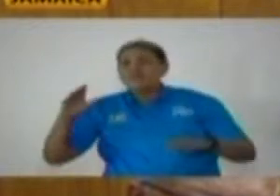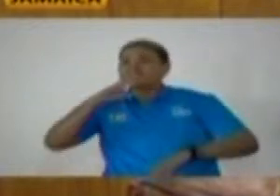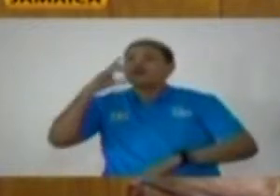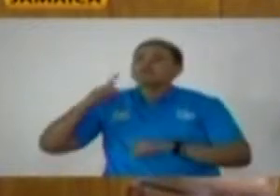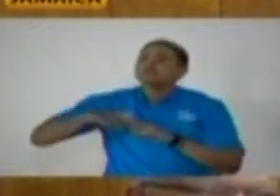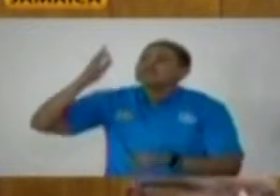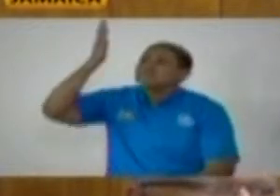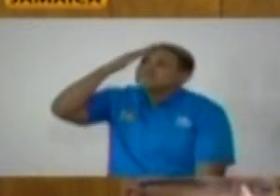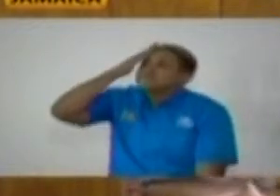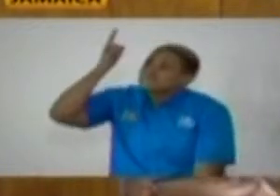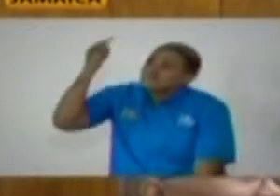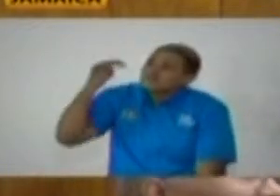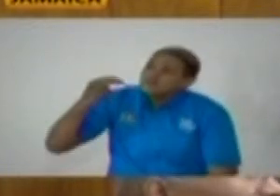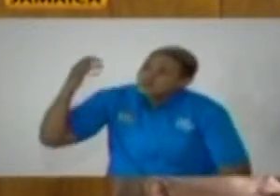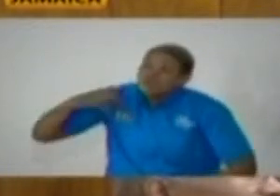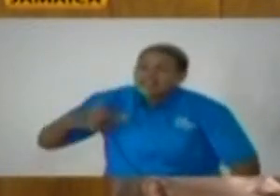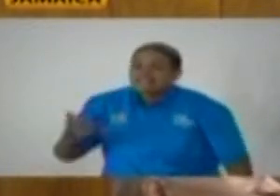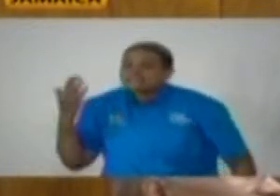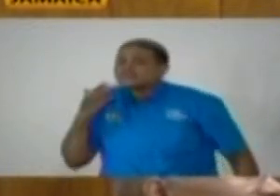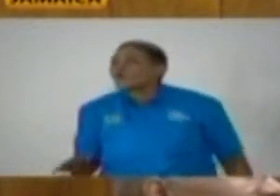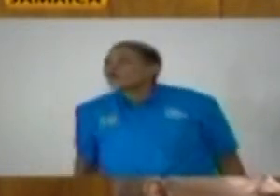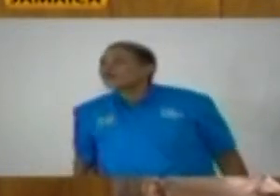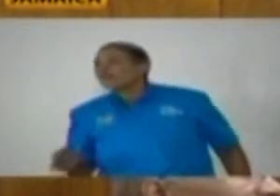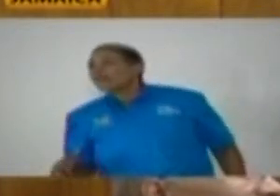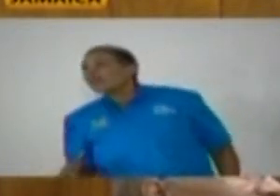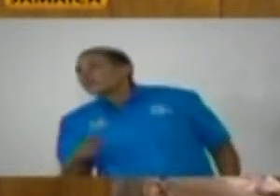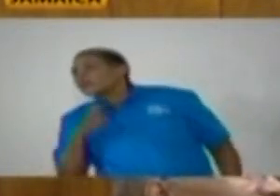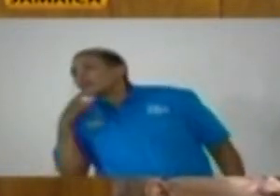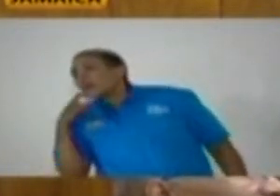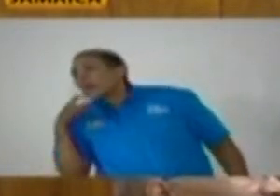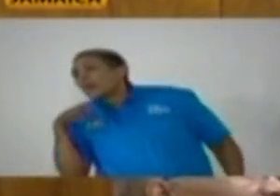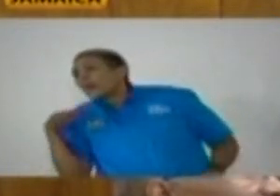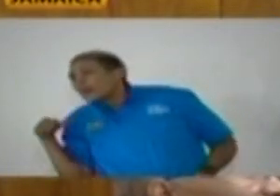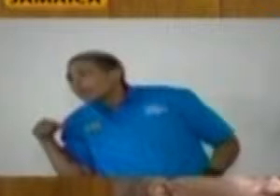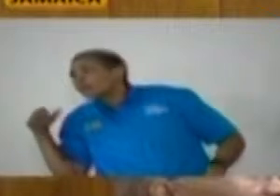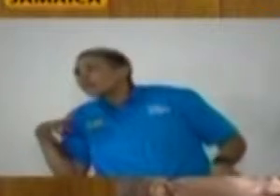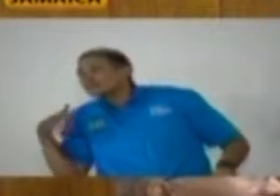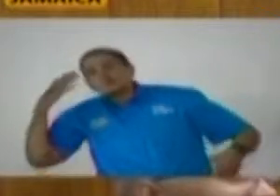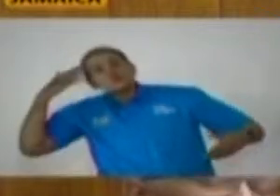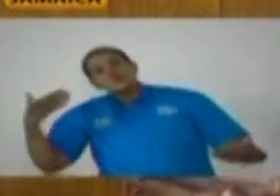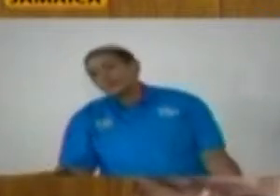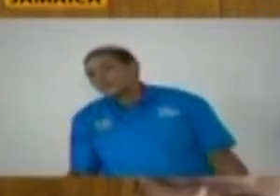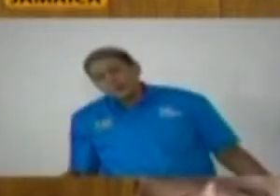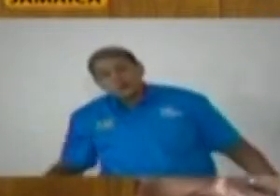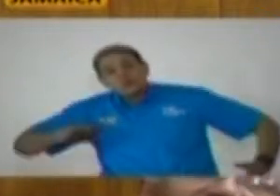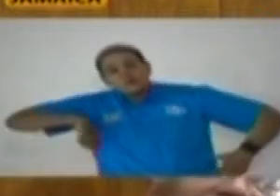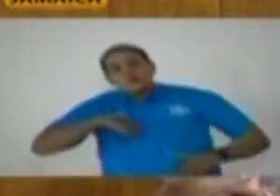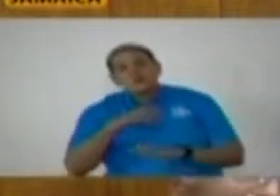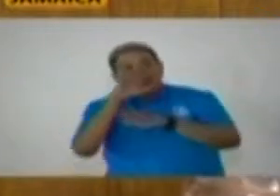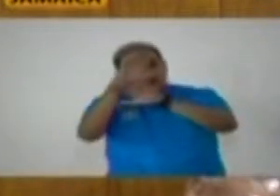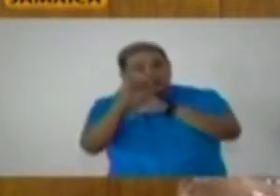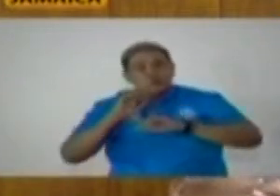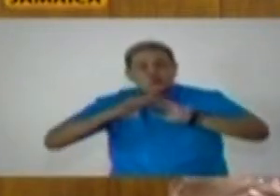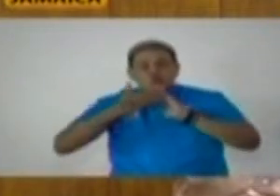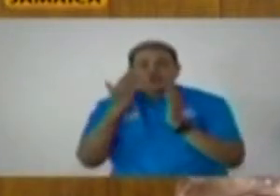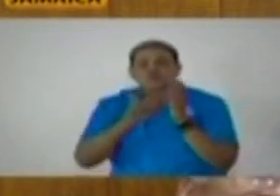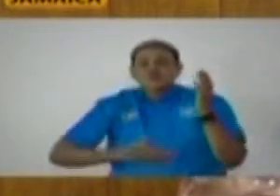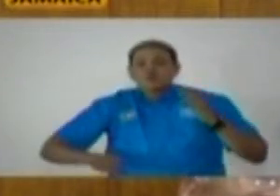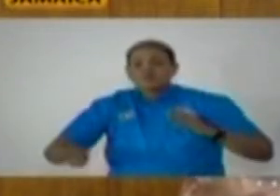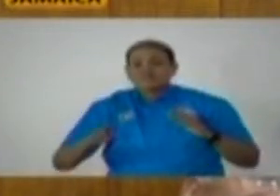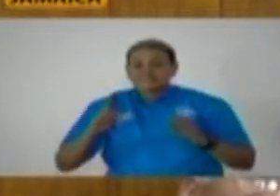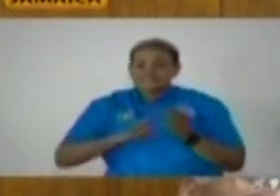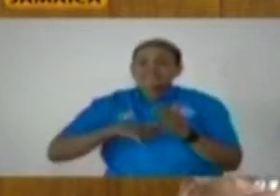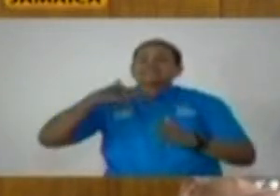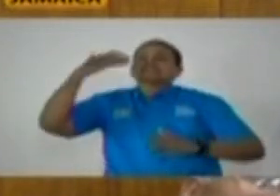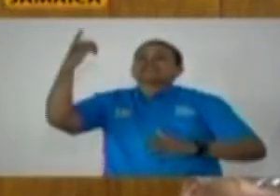on historical rain patterns to determine when to plant their crops. We are used to, in Jamaica, some crops being